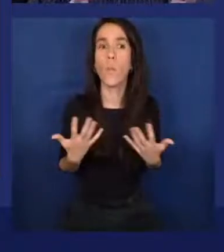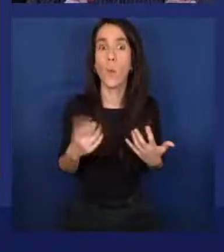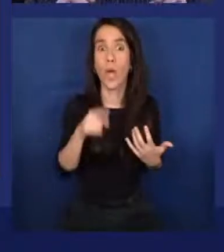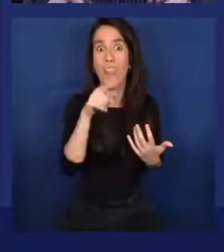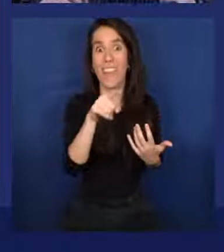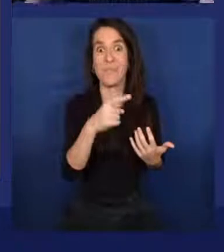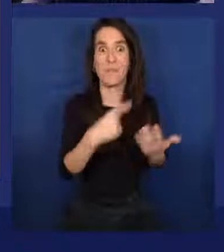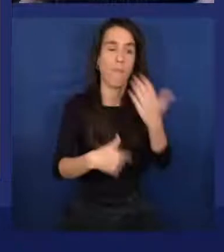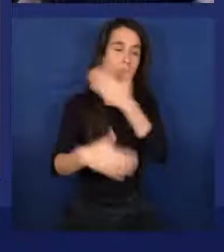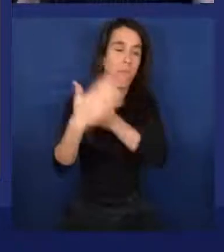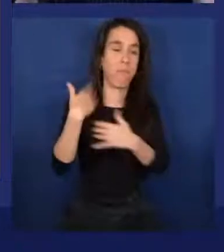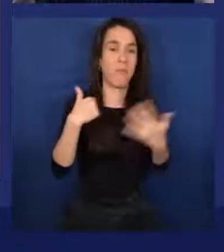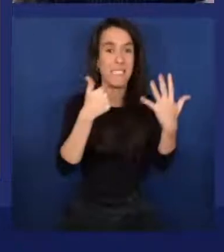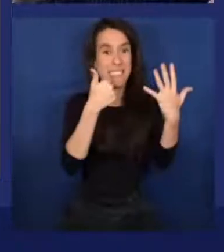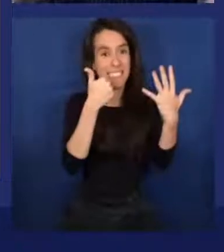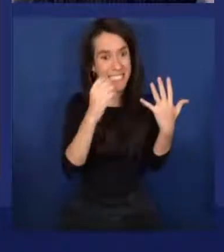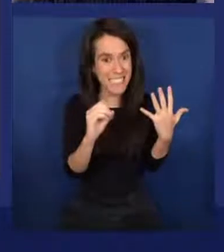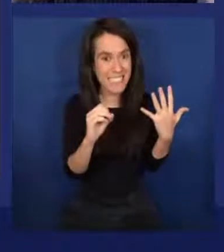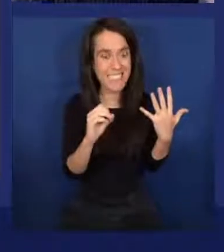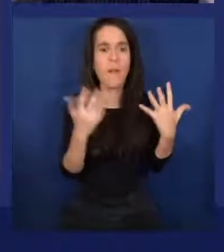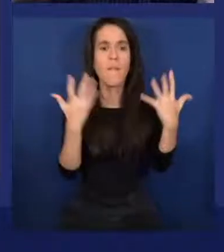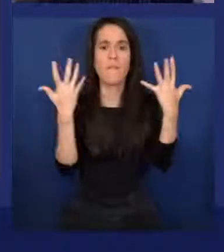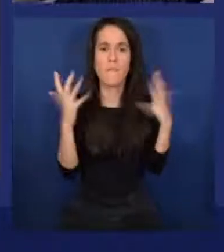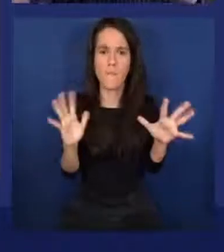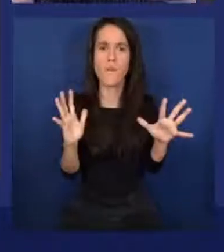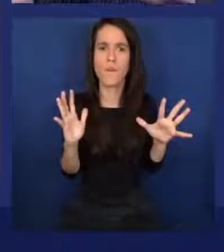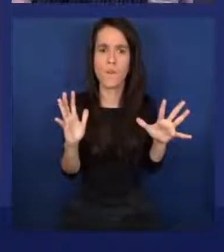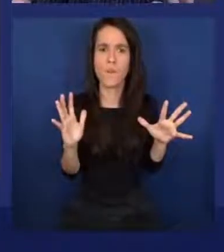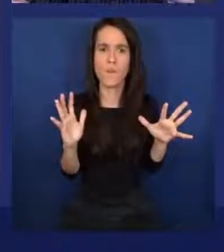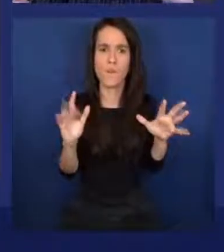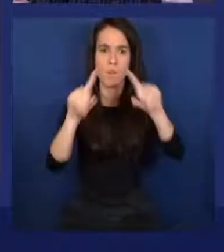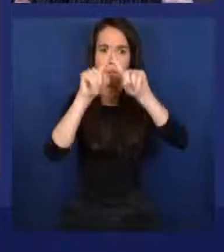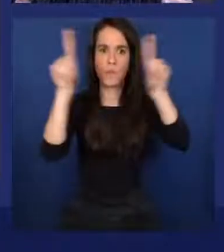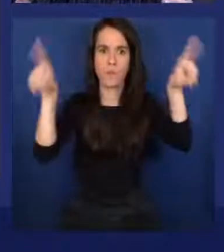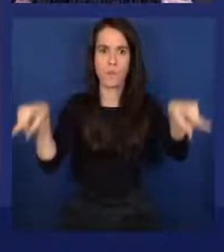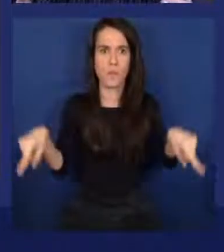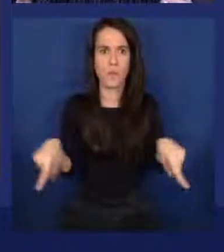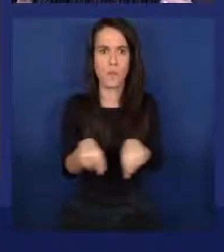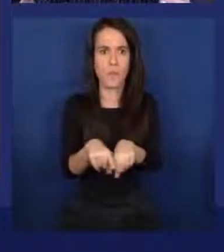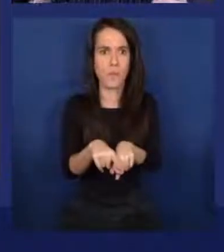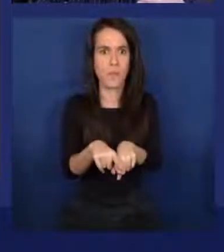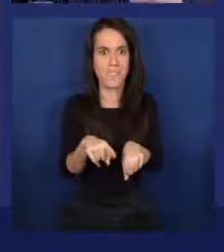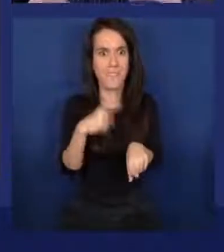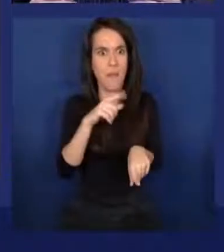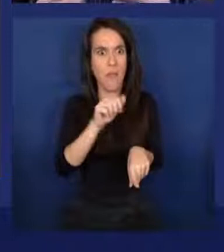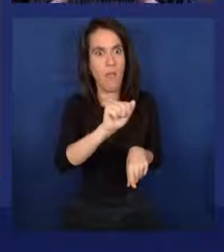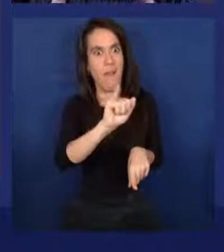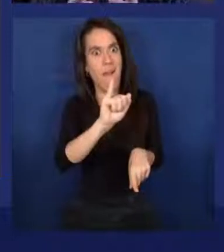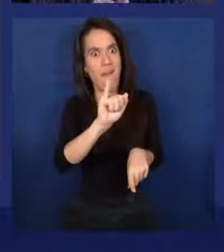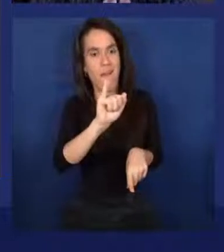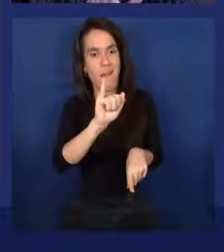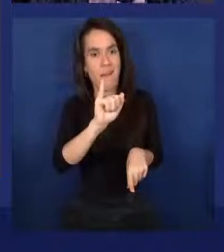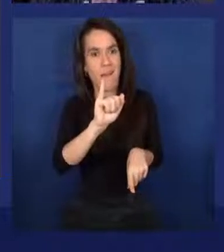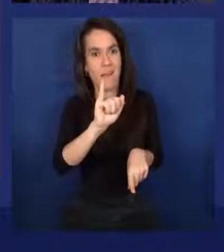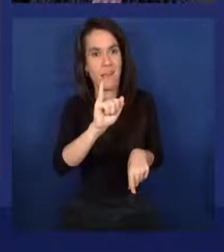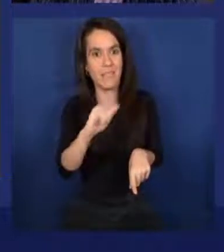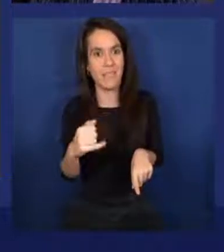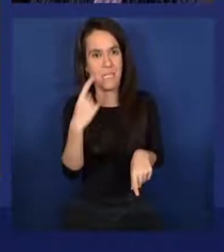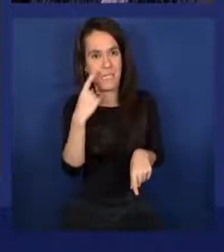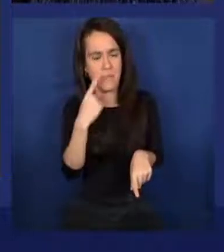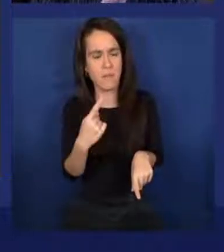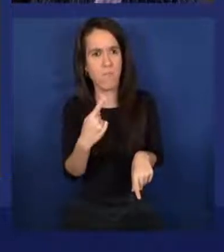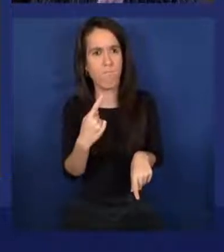is already we had these pictures of entities in artificial intelligence, and it pressed against